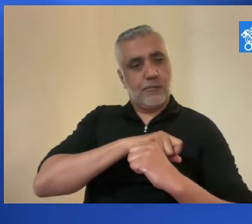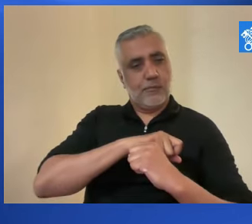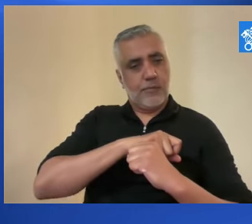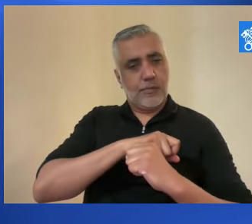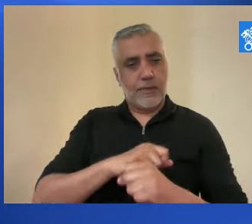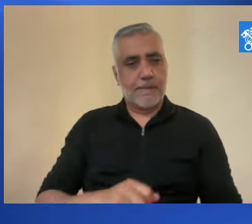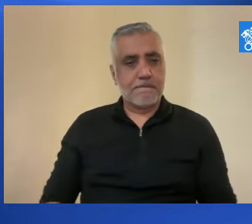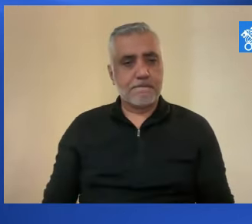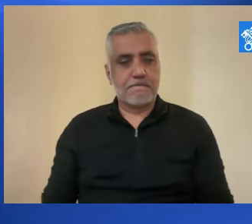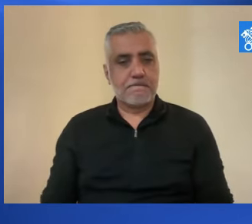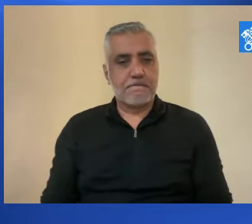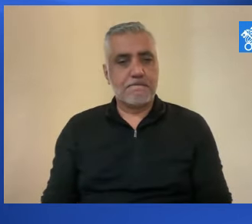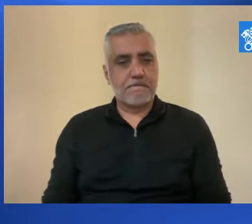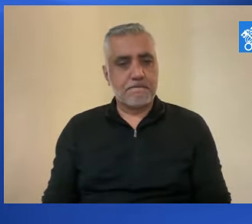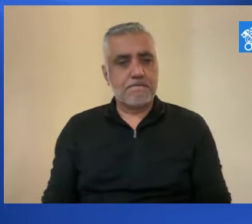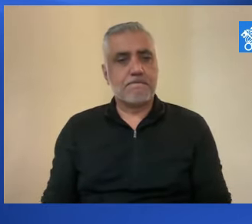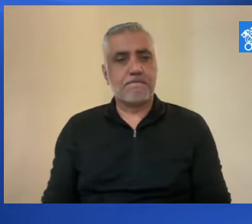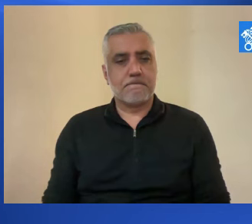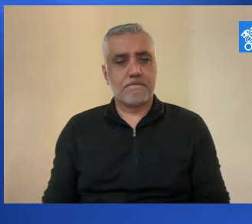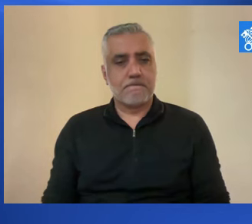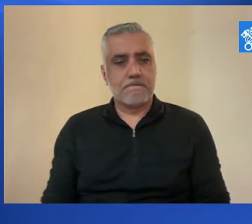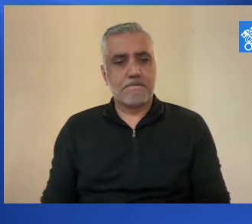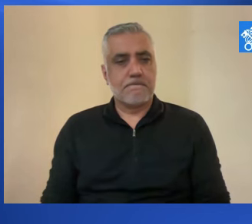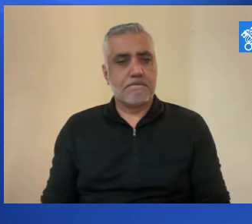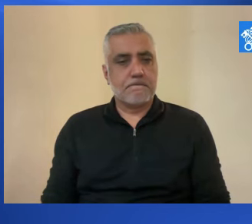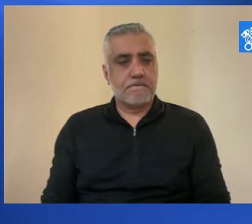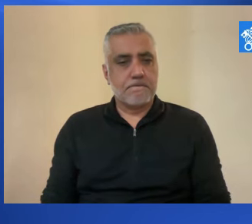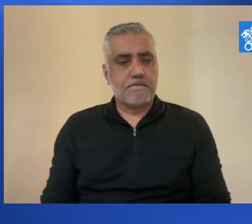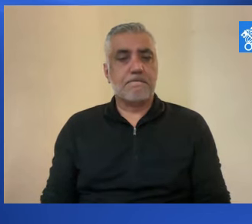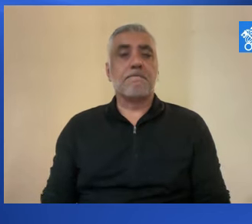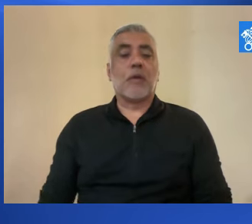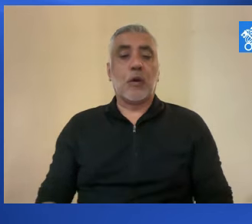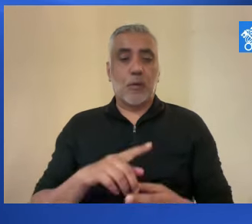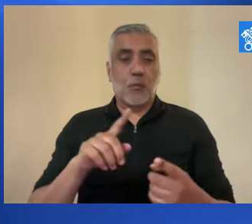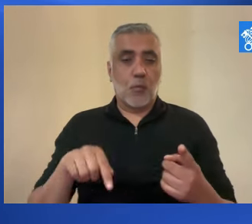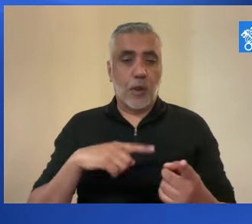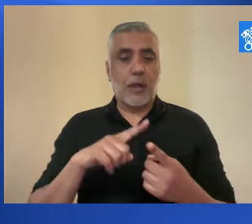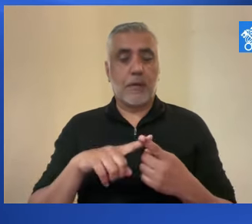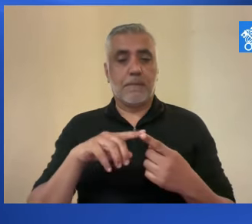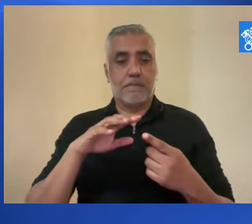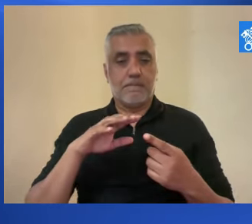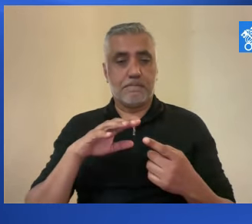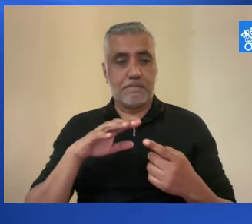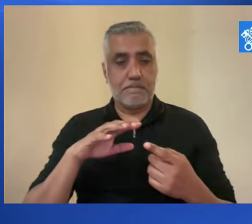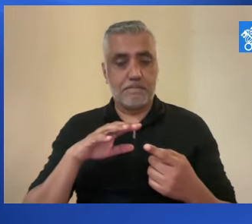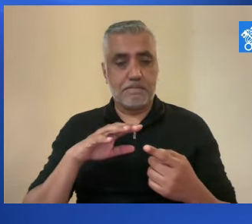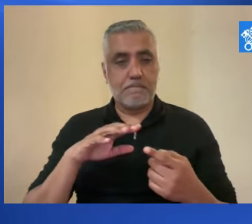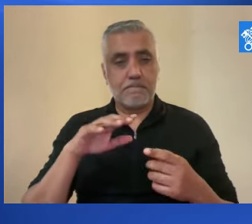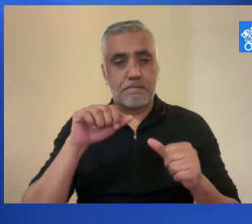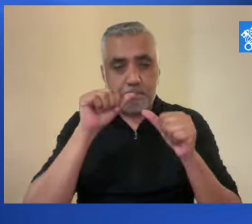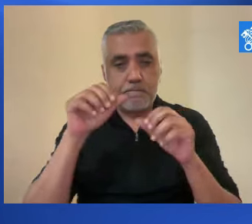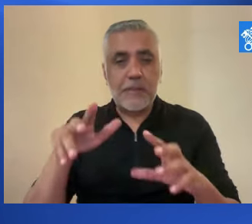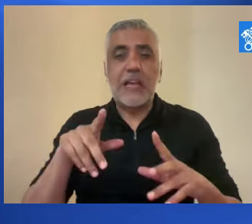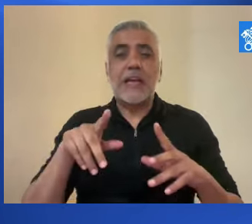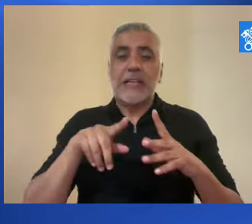Arrogance. In his Beatitudes, Jesus starts precisely from them, saying, "Blessed are the poor